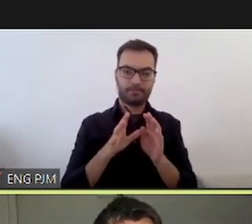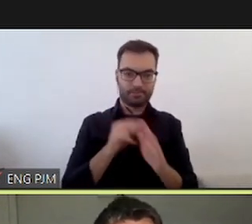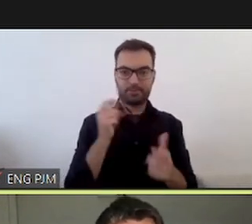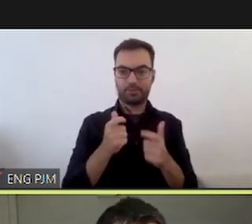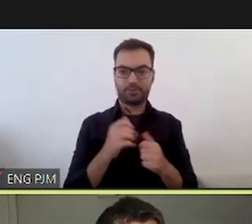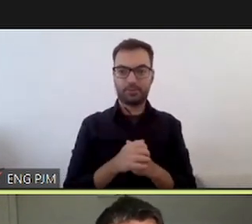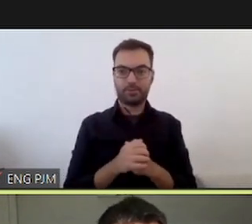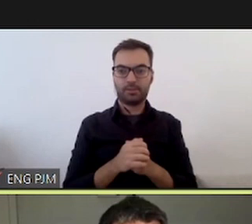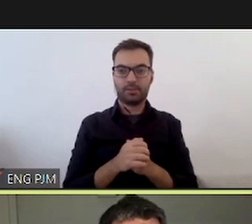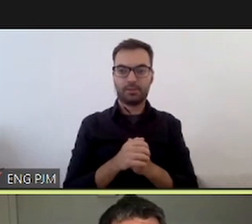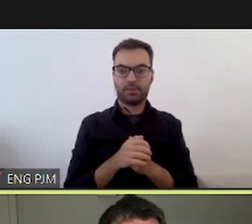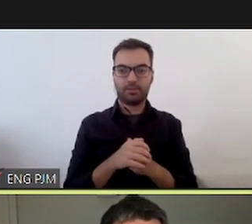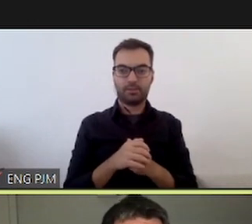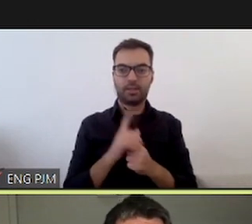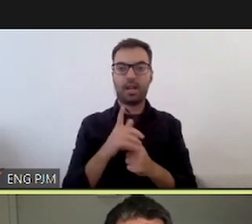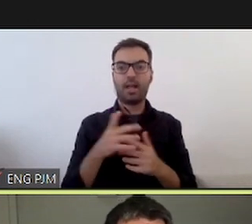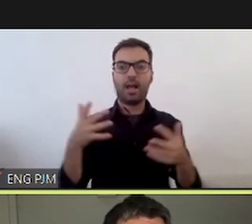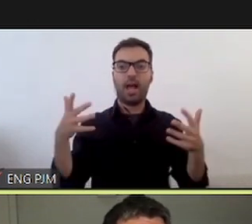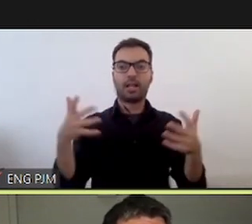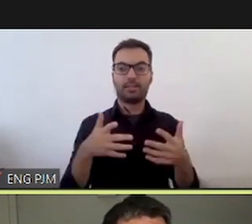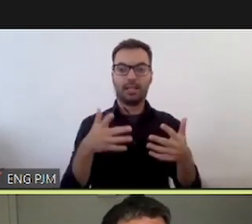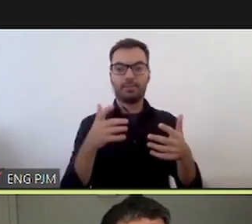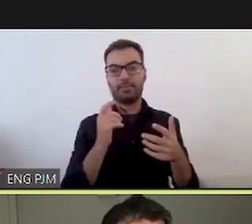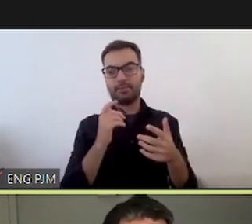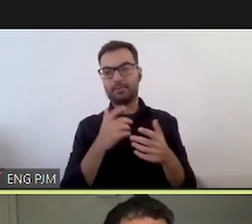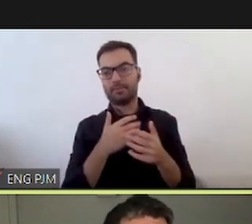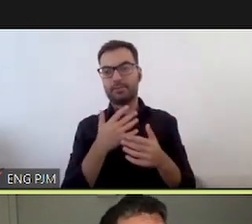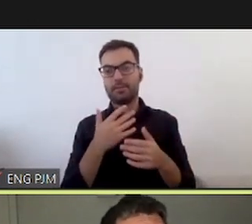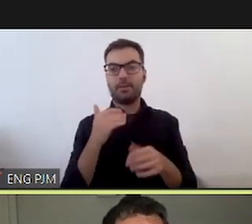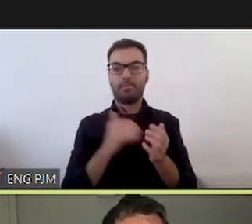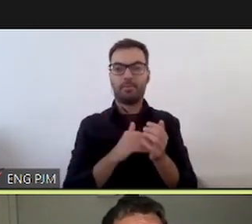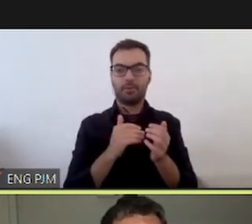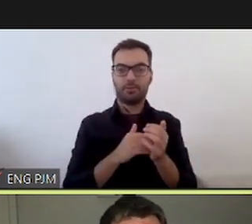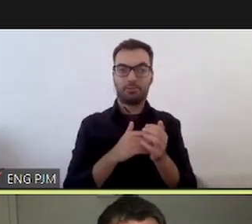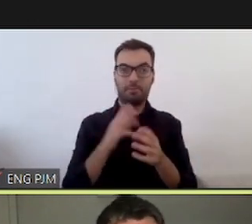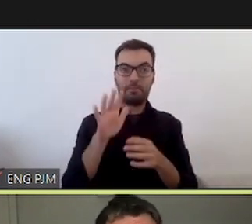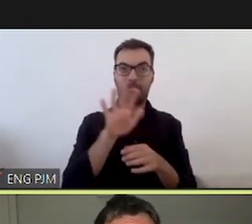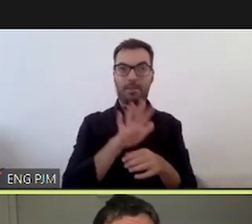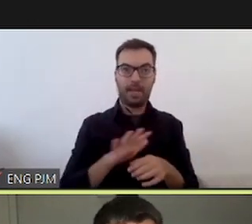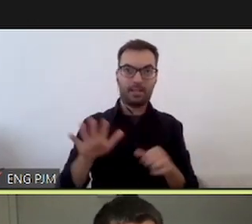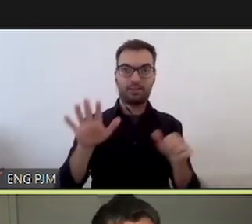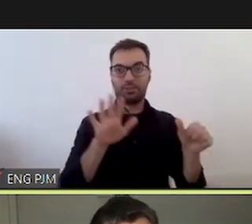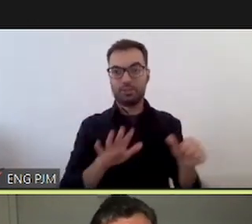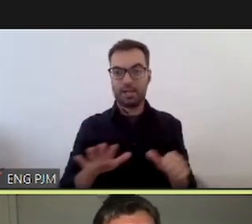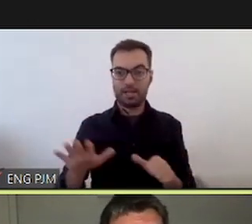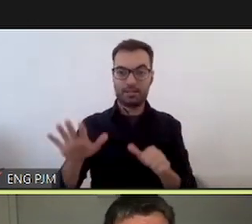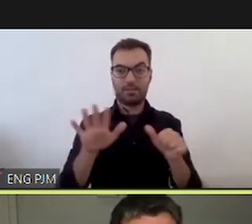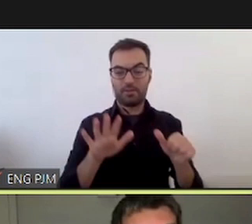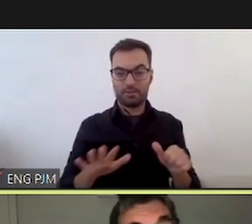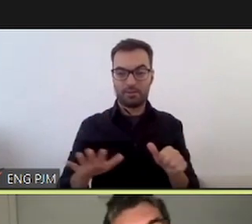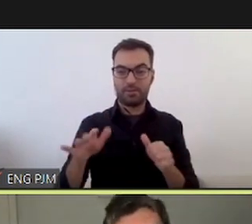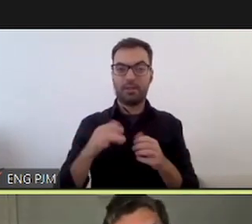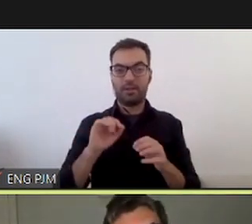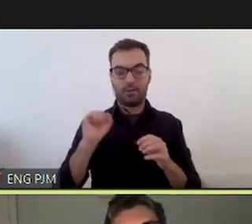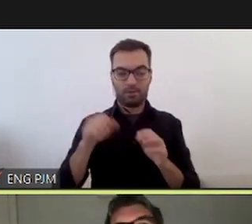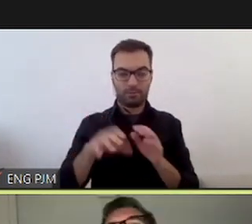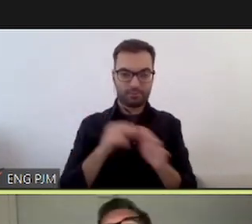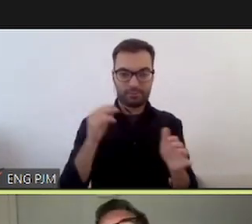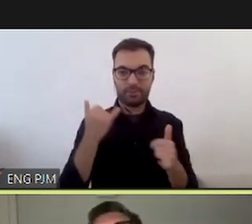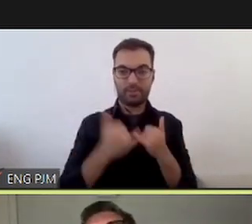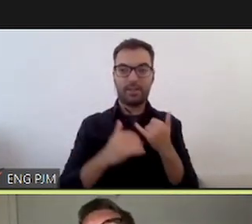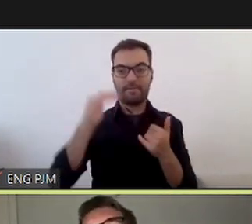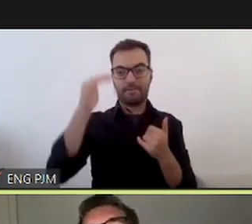the entire exam takes 5-6 hours to really accomplish if you know how